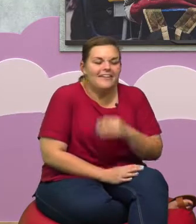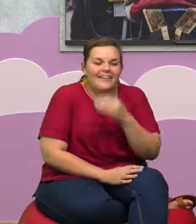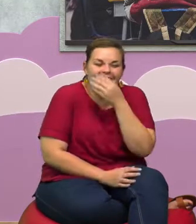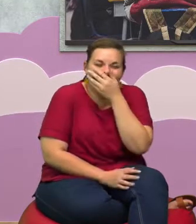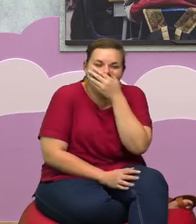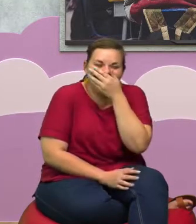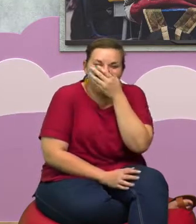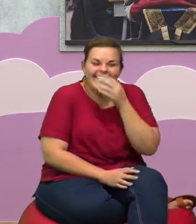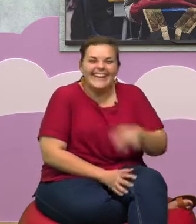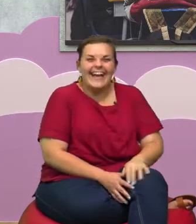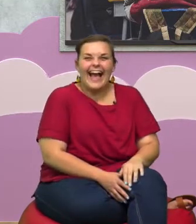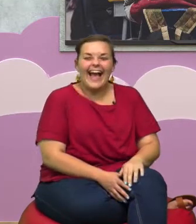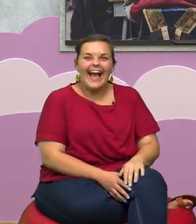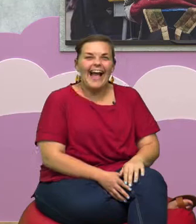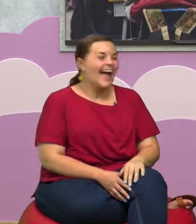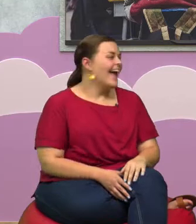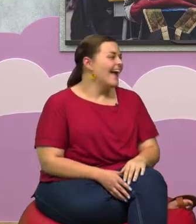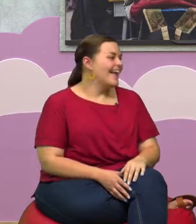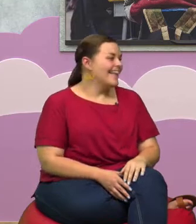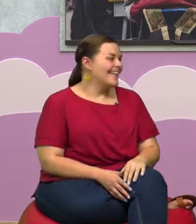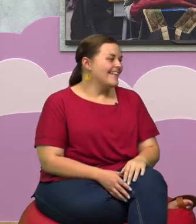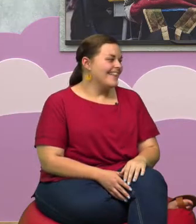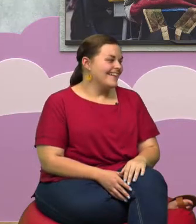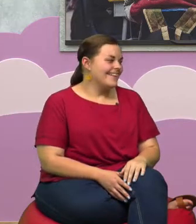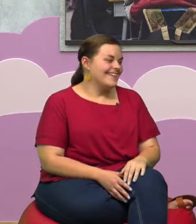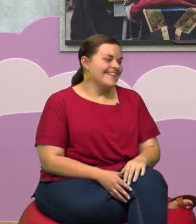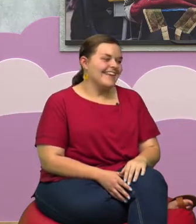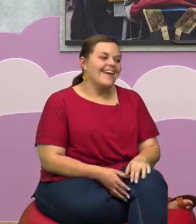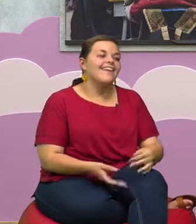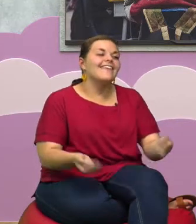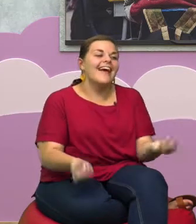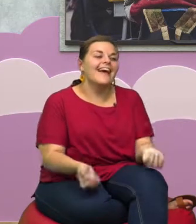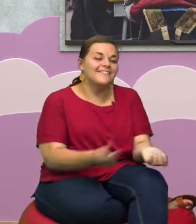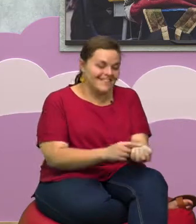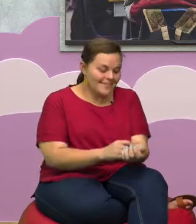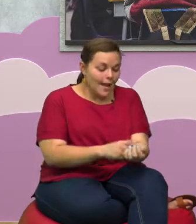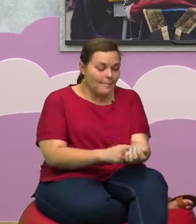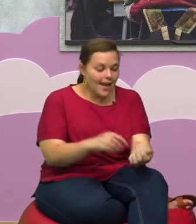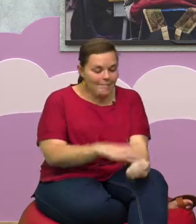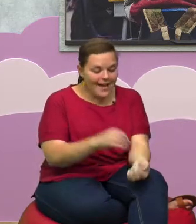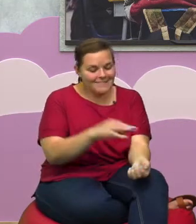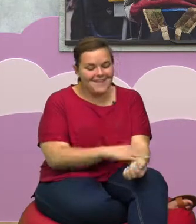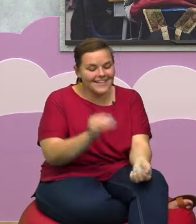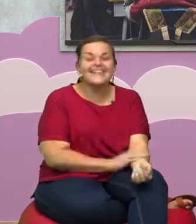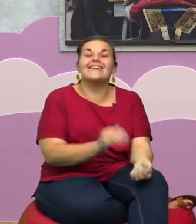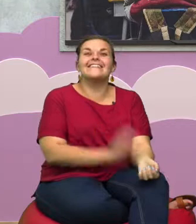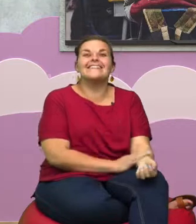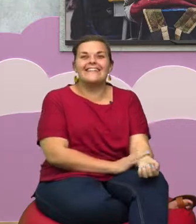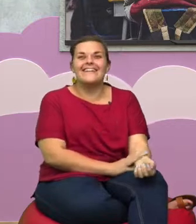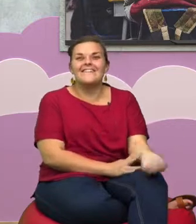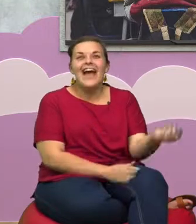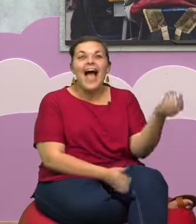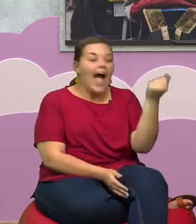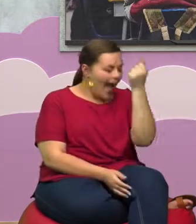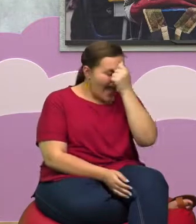I don't know what you have up your sleeve. You're always so busy in your mind, but let's hear it. I don't have sleeves, but up my imaginary